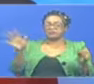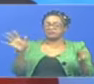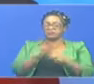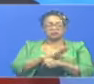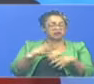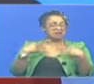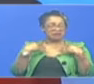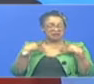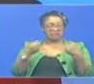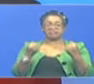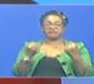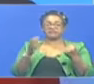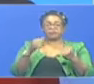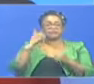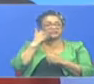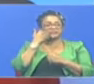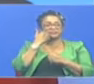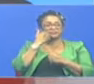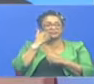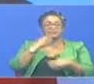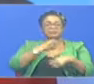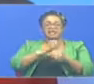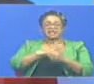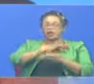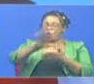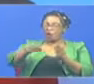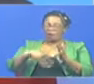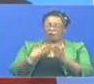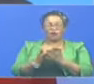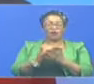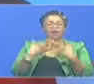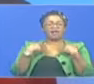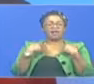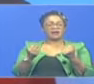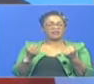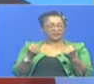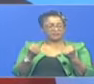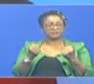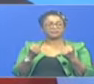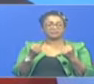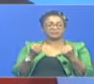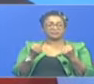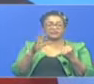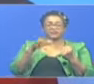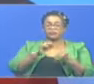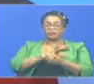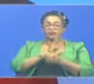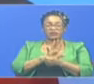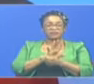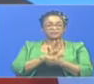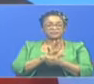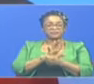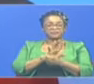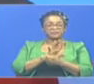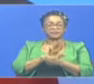disease, bringing the total number of people who have so far recovered from coronavirus